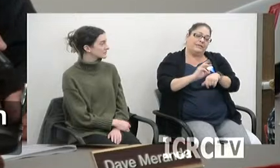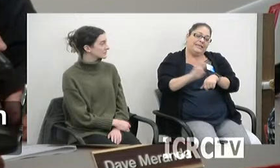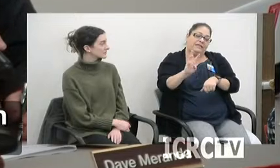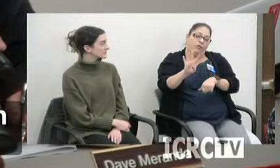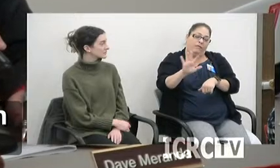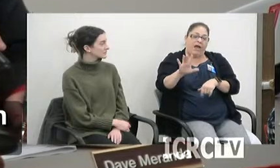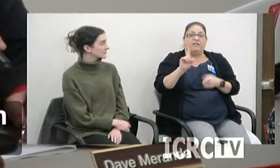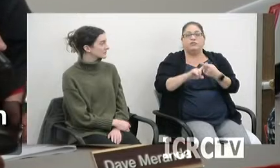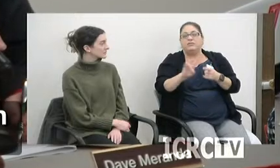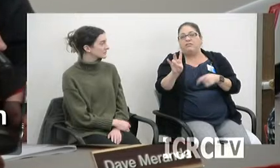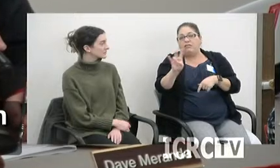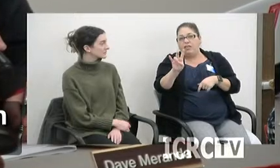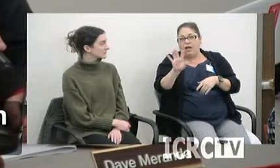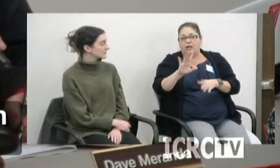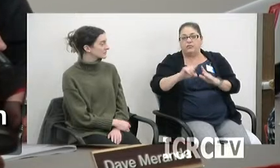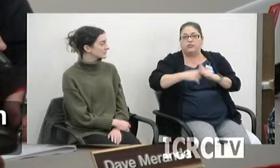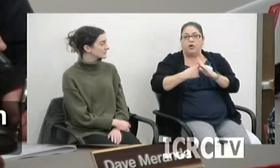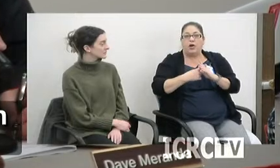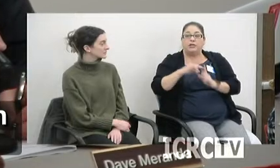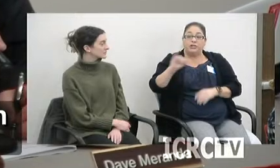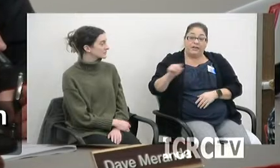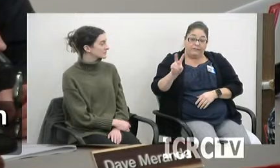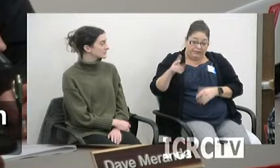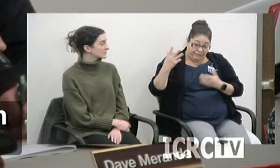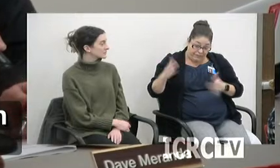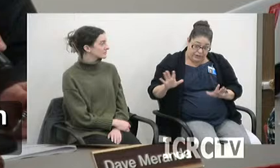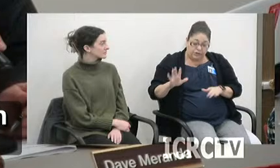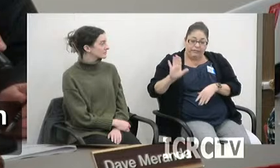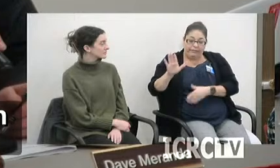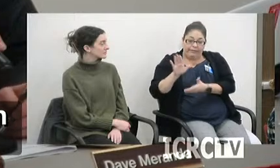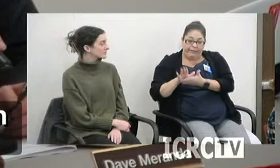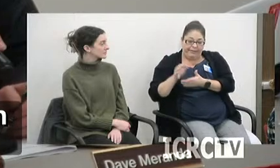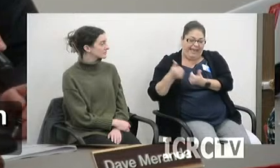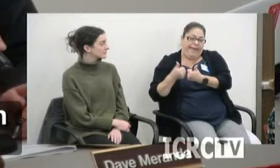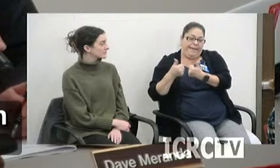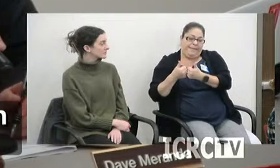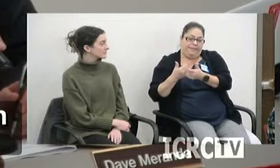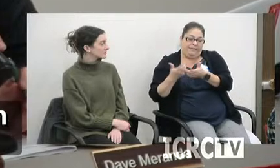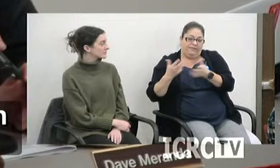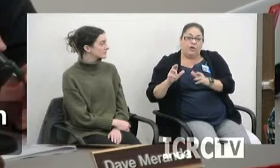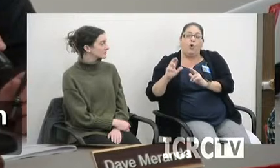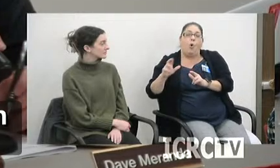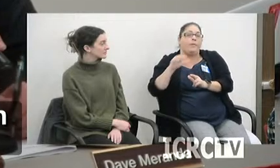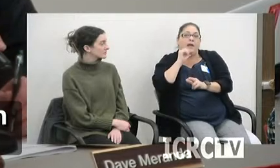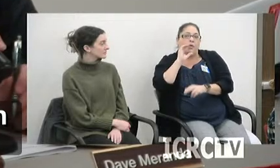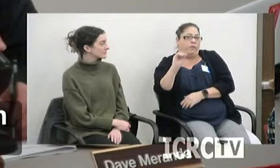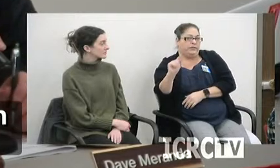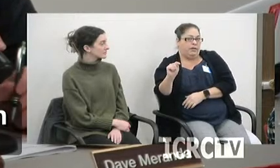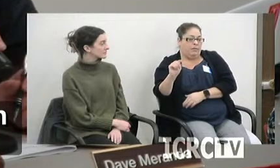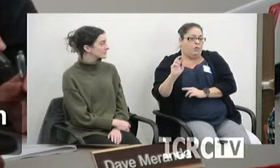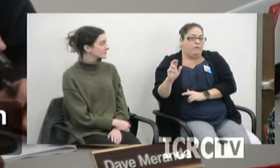have to wait until the JV finishes their game and hope that they don't go overtime.